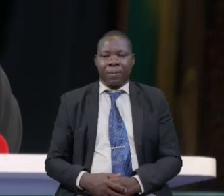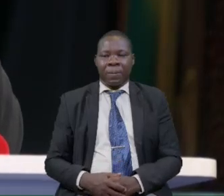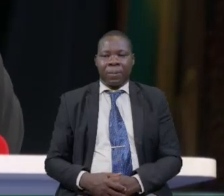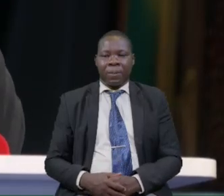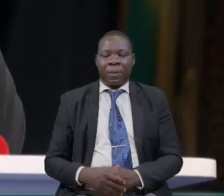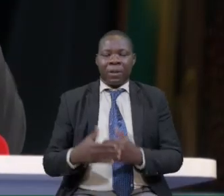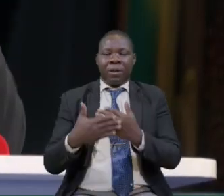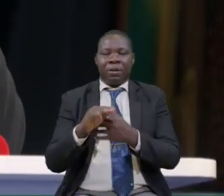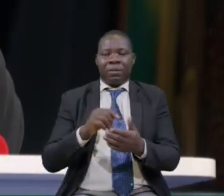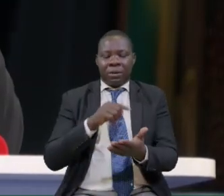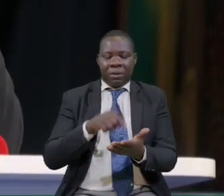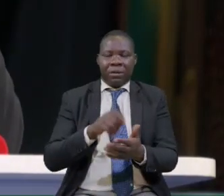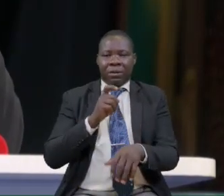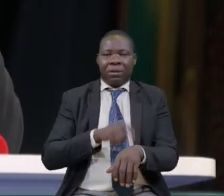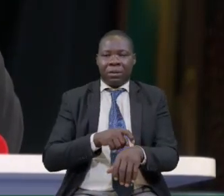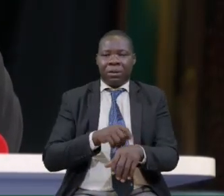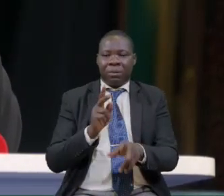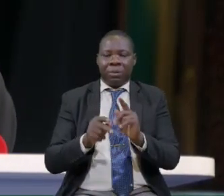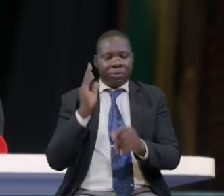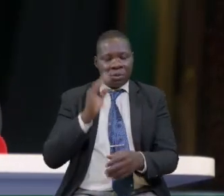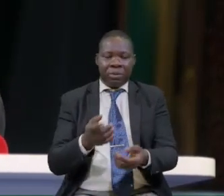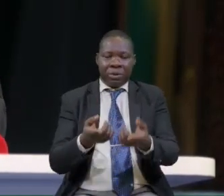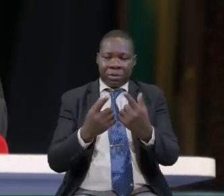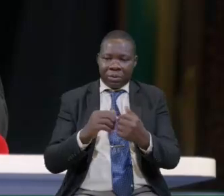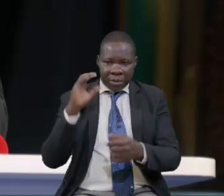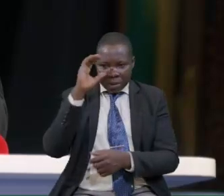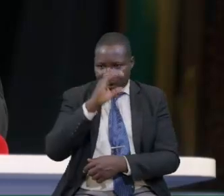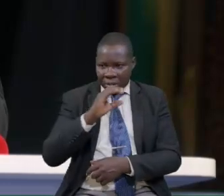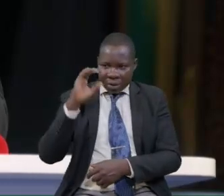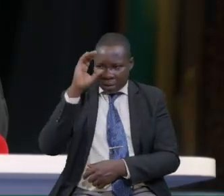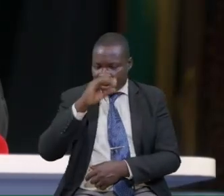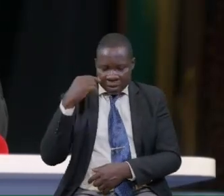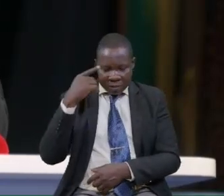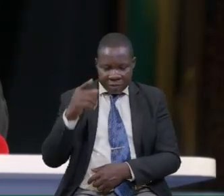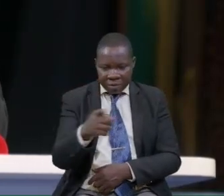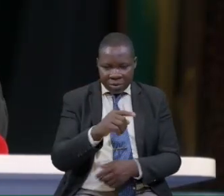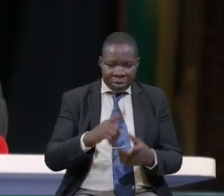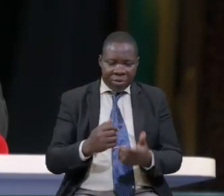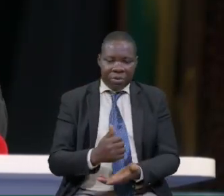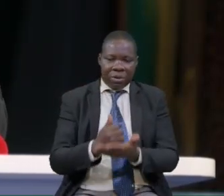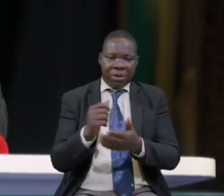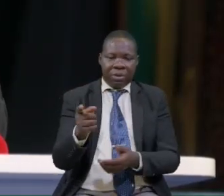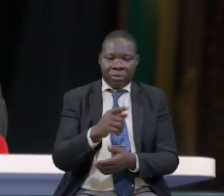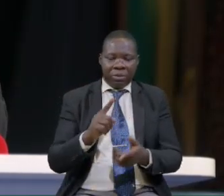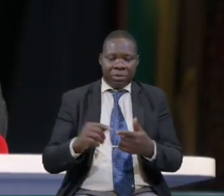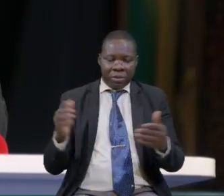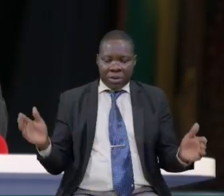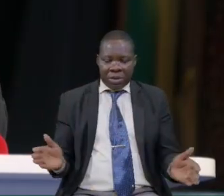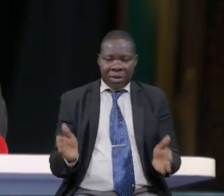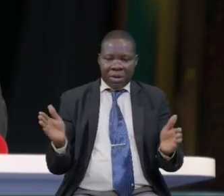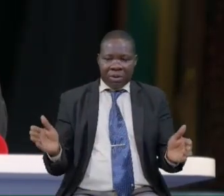come looking for you, to help you, to encourage you, to pray for